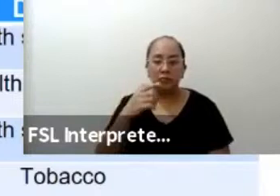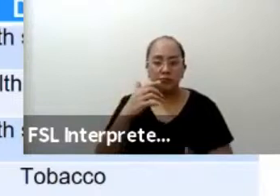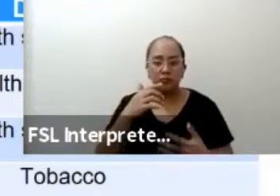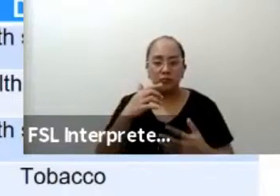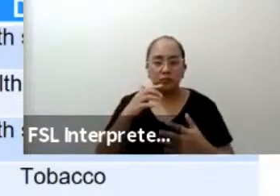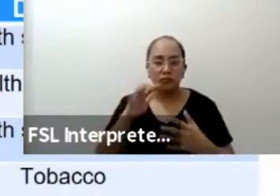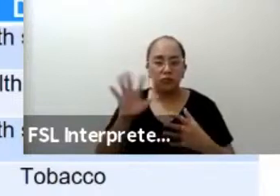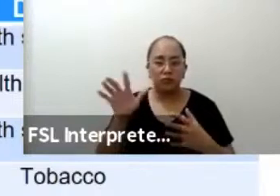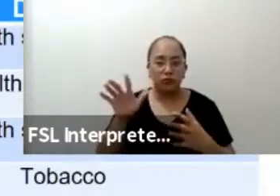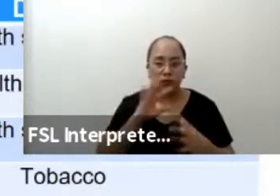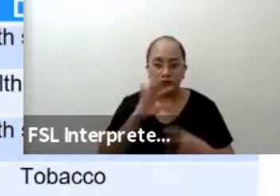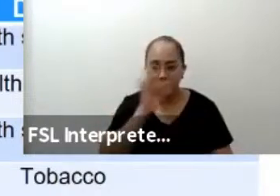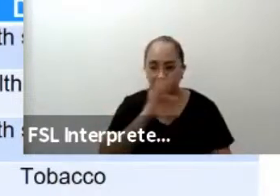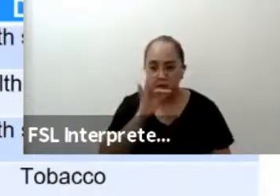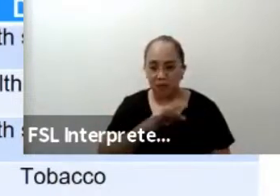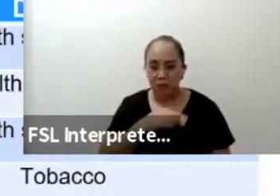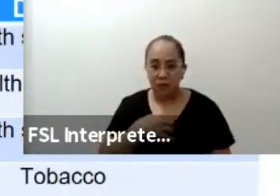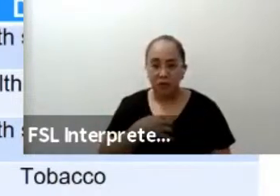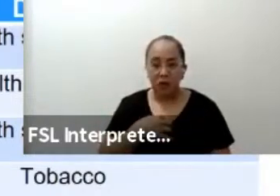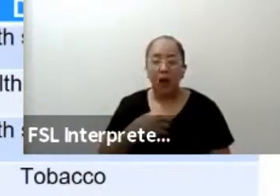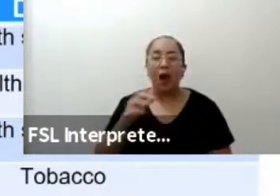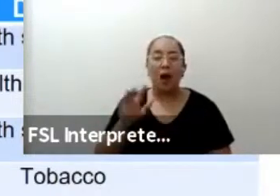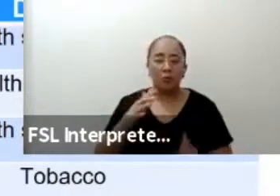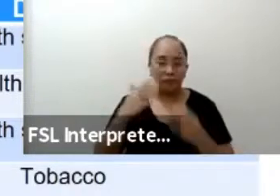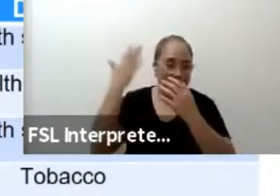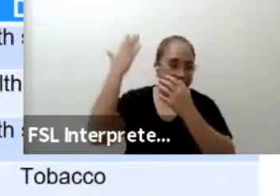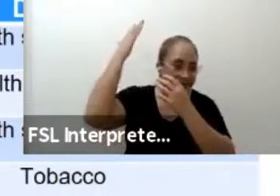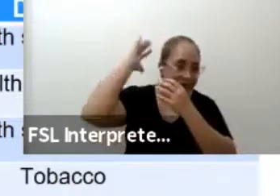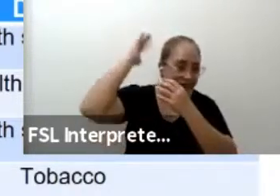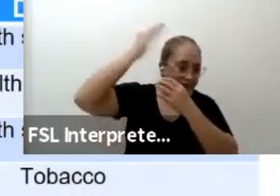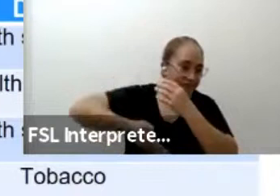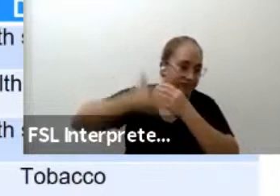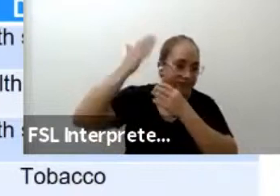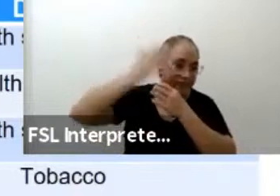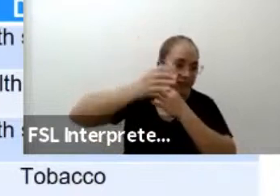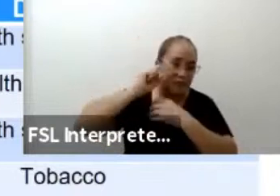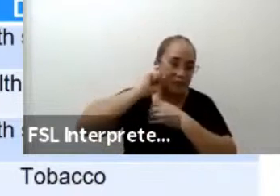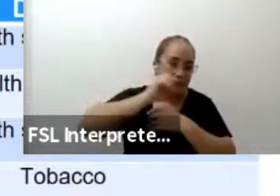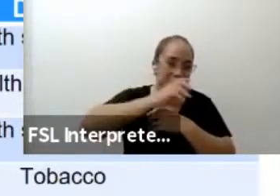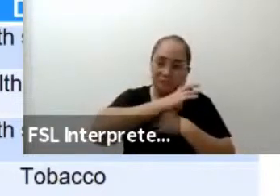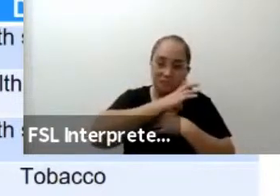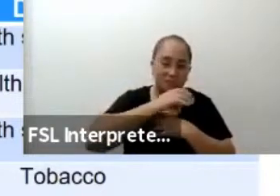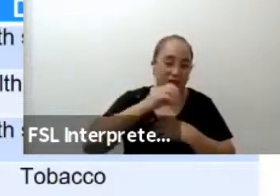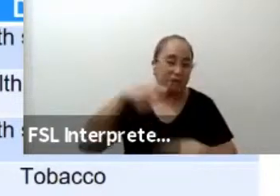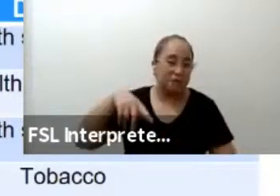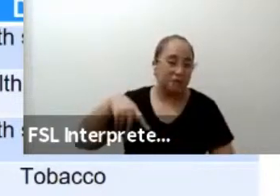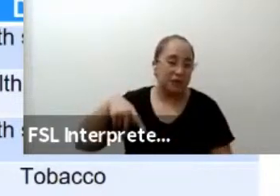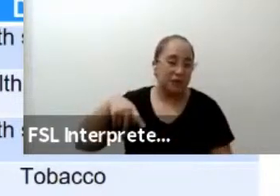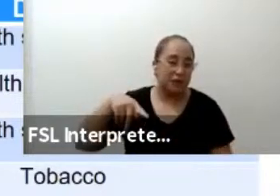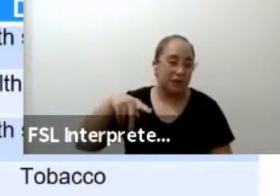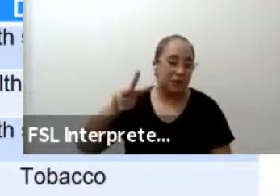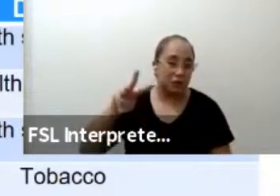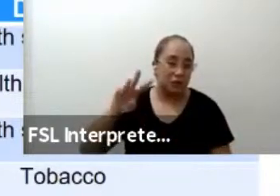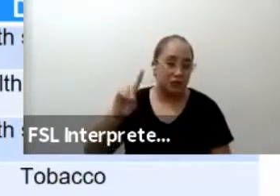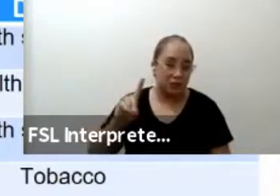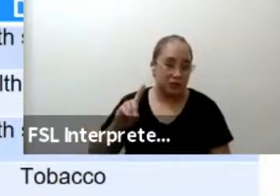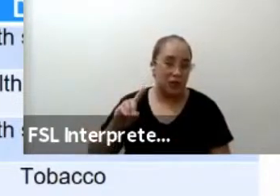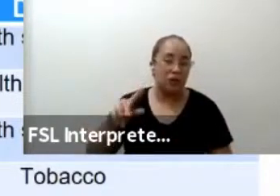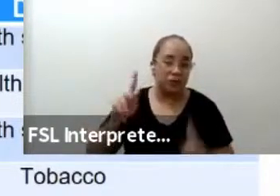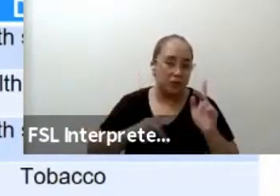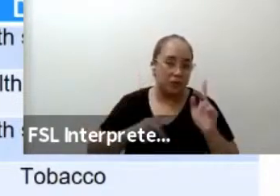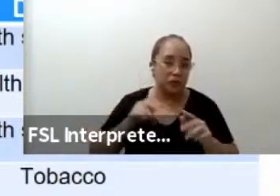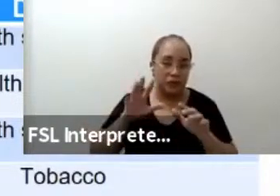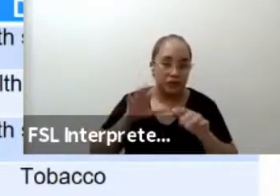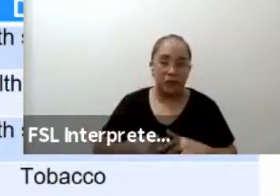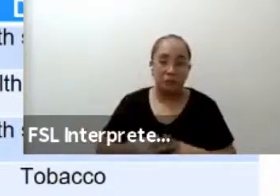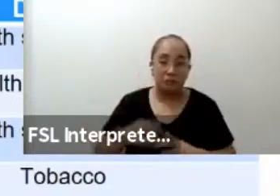Okay? To the extent that you can cover the senior citizens, you can cover the people with disabilities, and